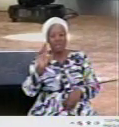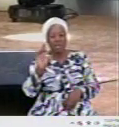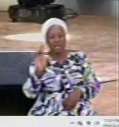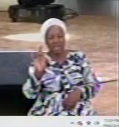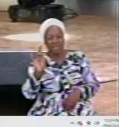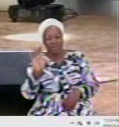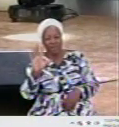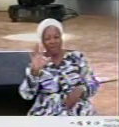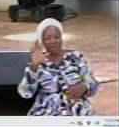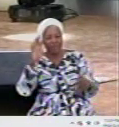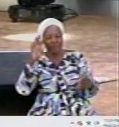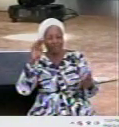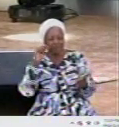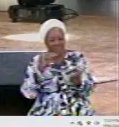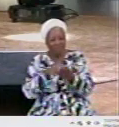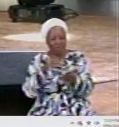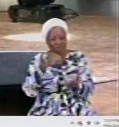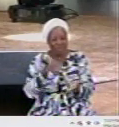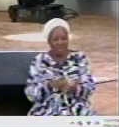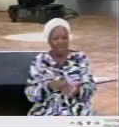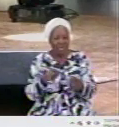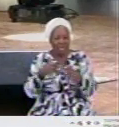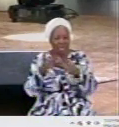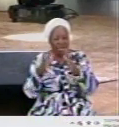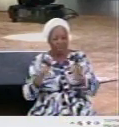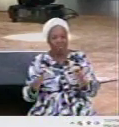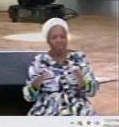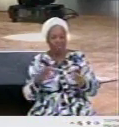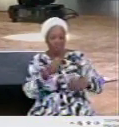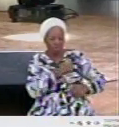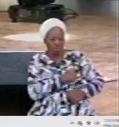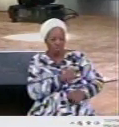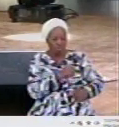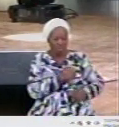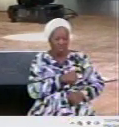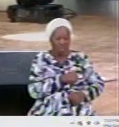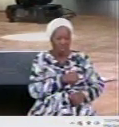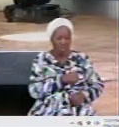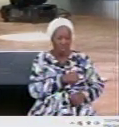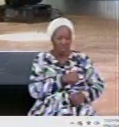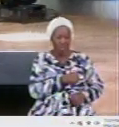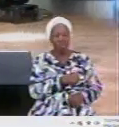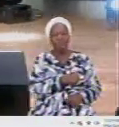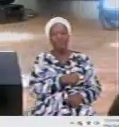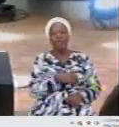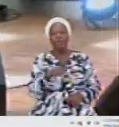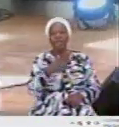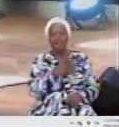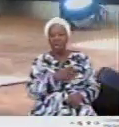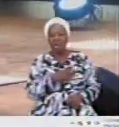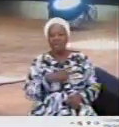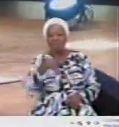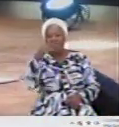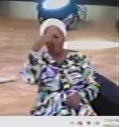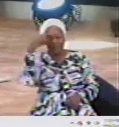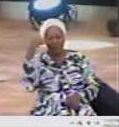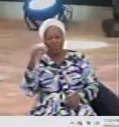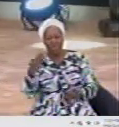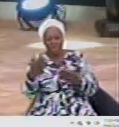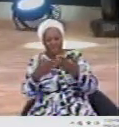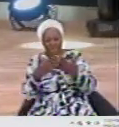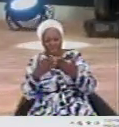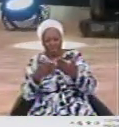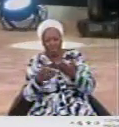185,000 enemies, soldiers, armed to the teeth. But because of the simple prayer,